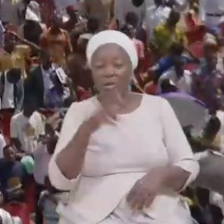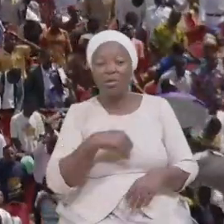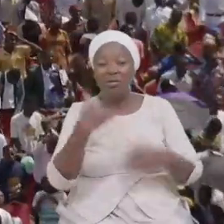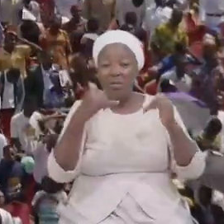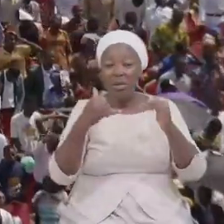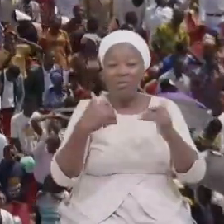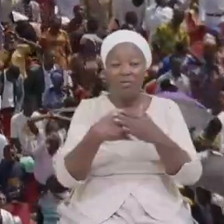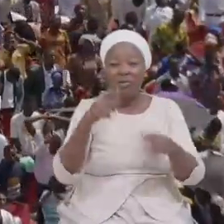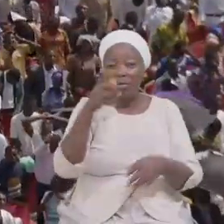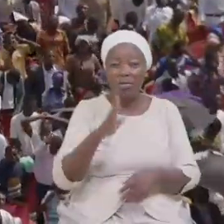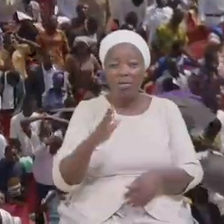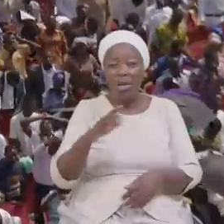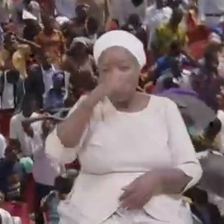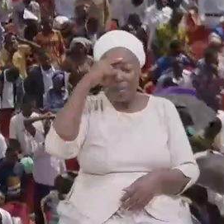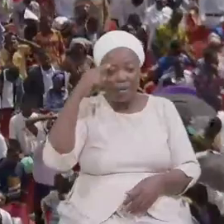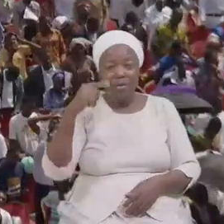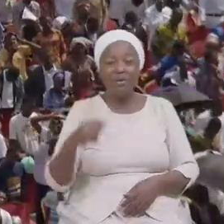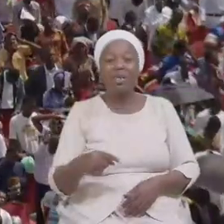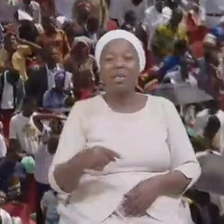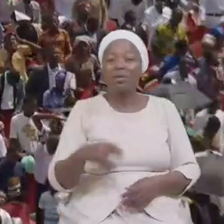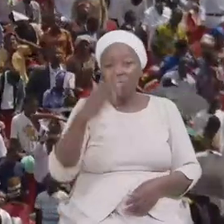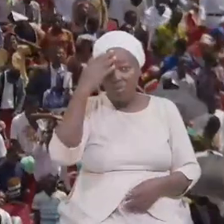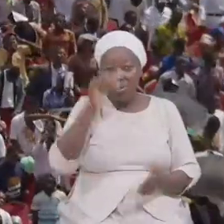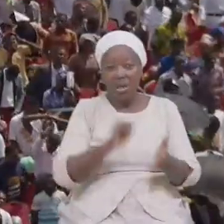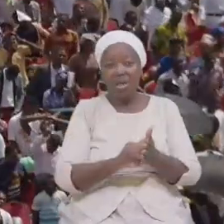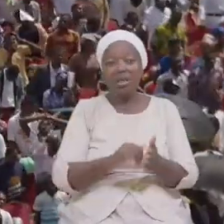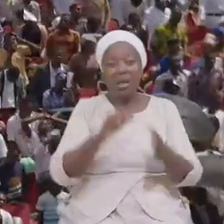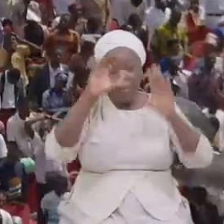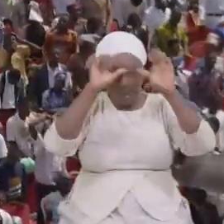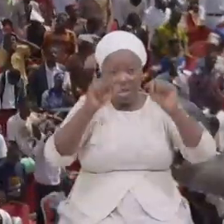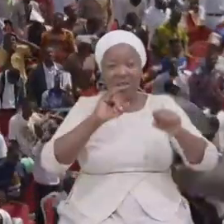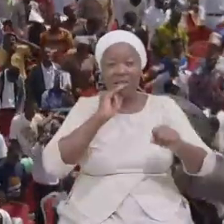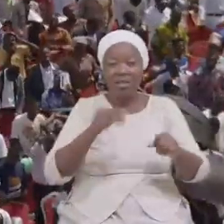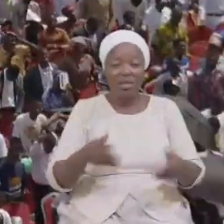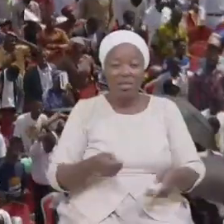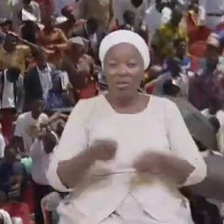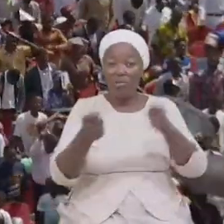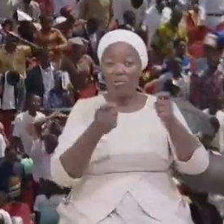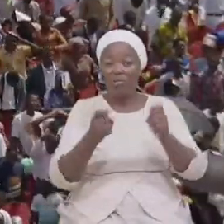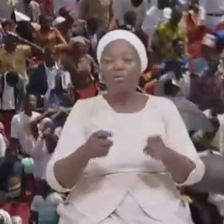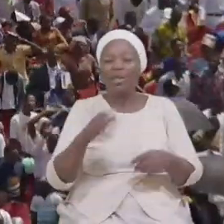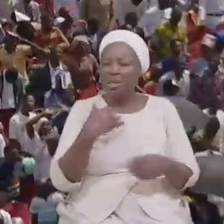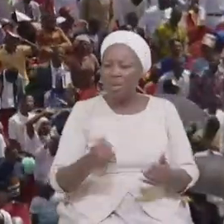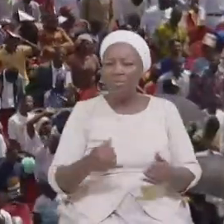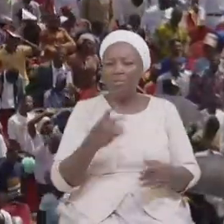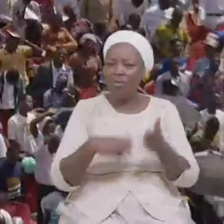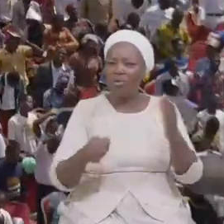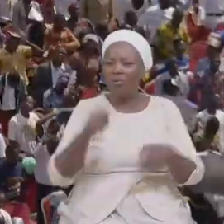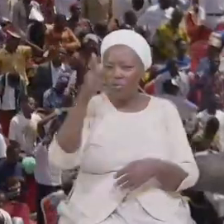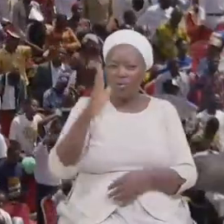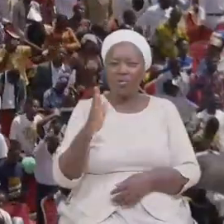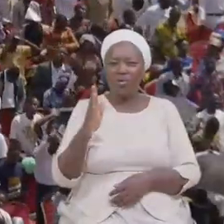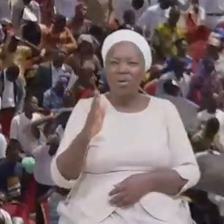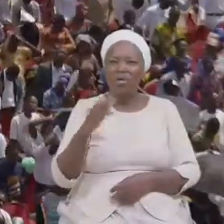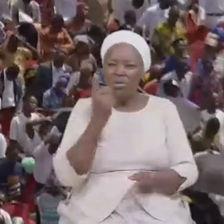solemnly you lay everything at the altar of sacrifice for